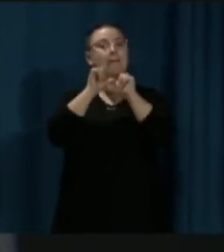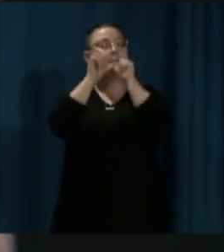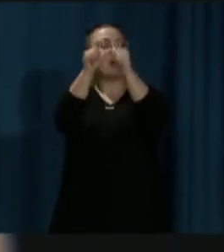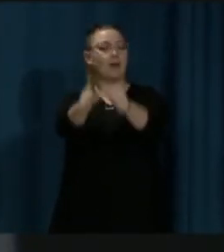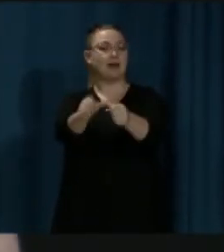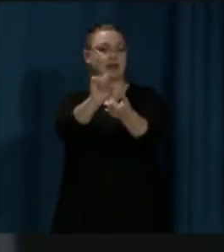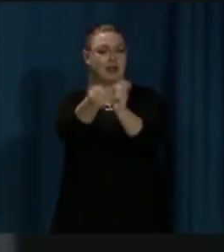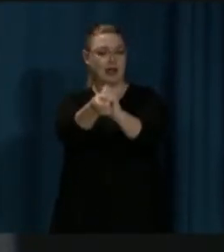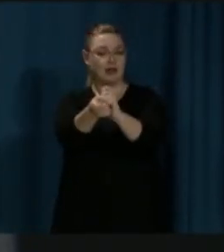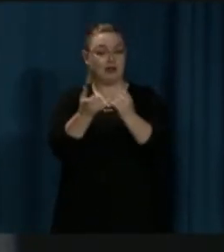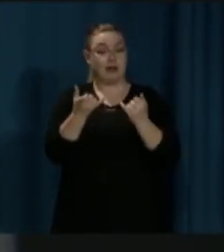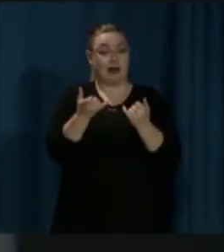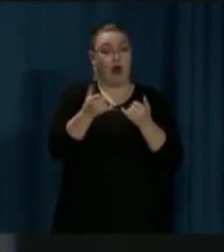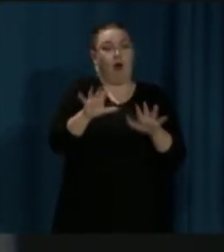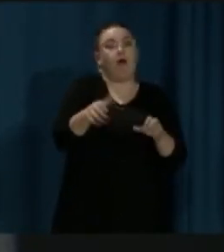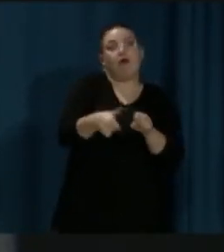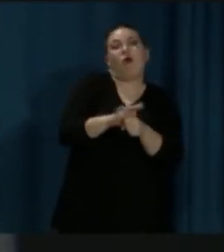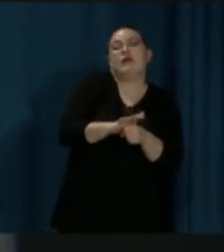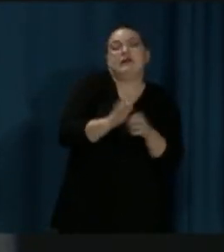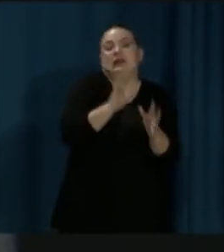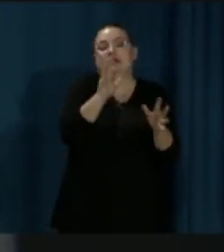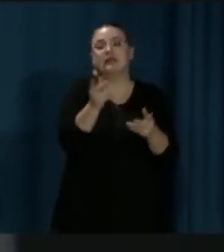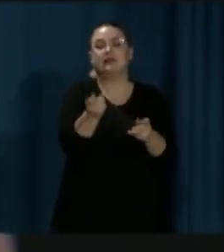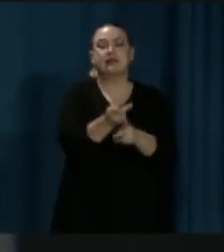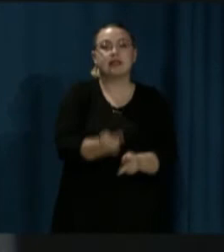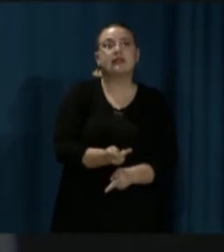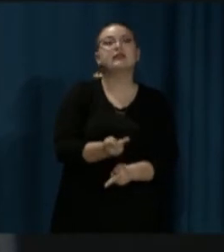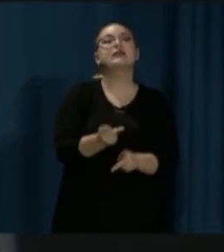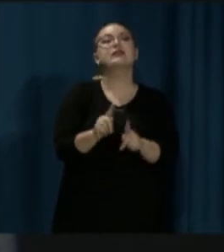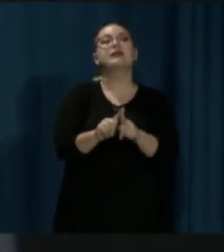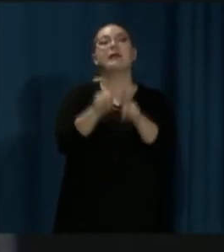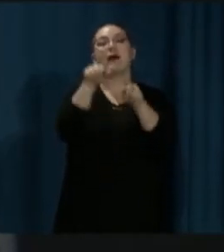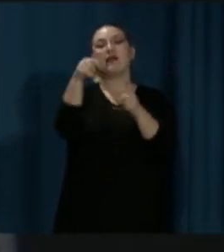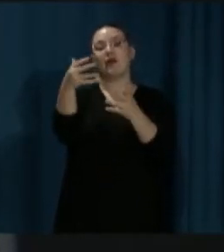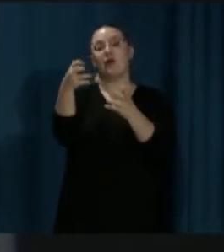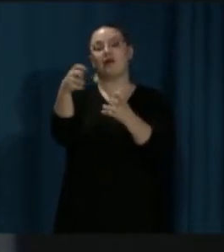mail-in, like California did all mail-in or absentee voting because of the pandemic.